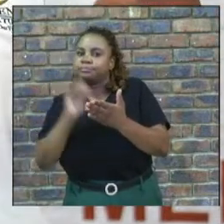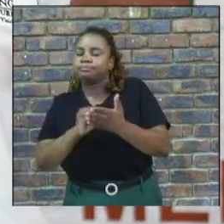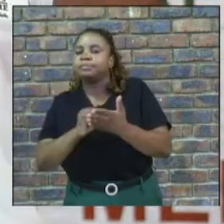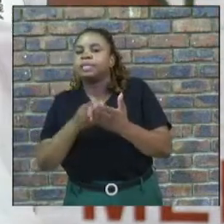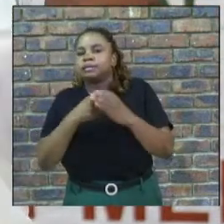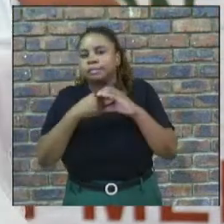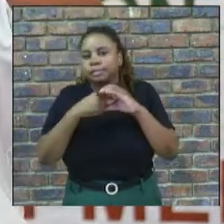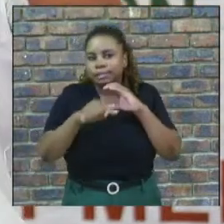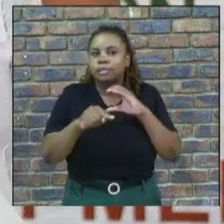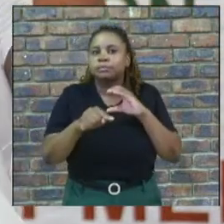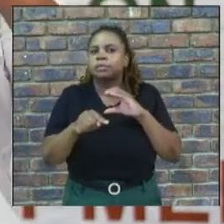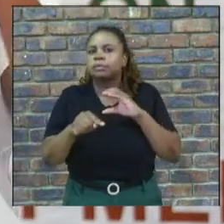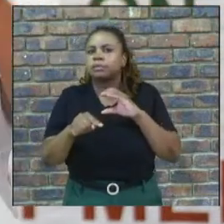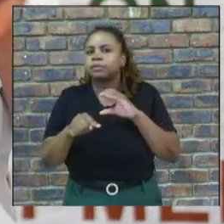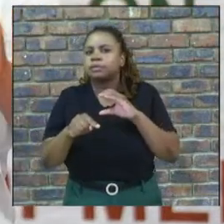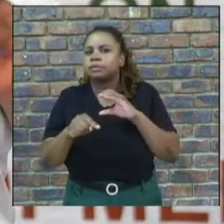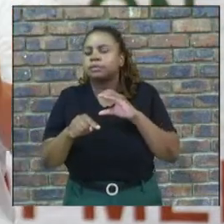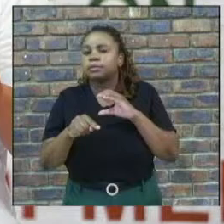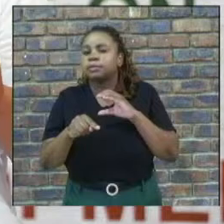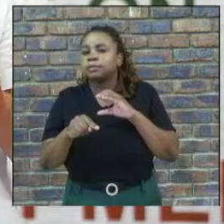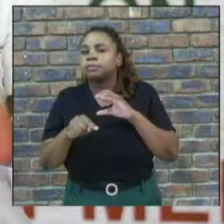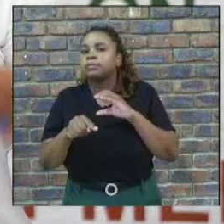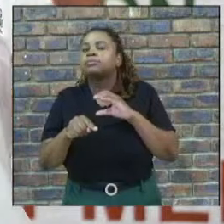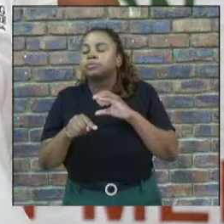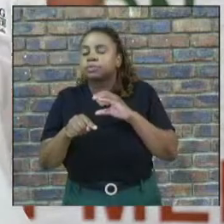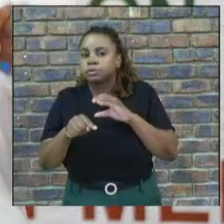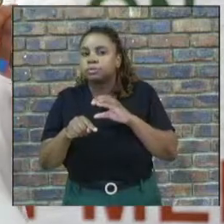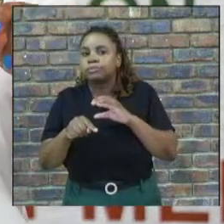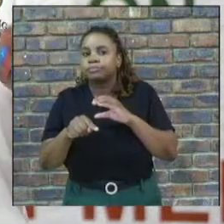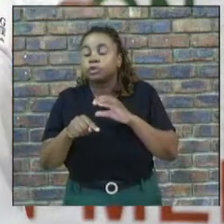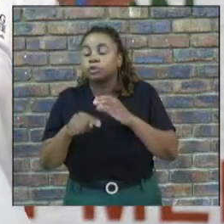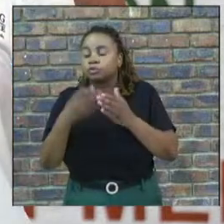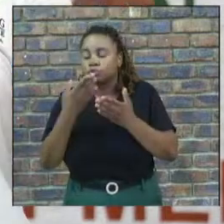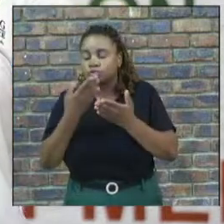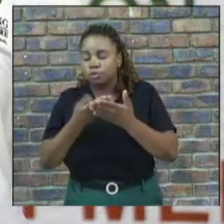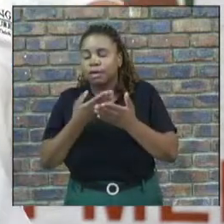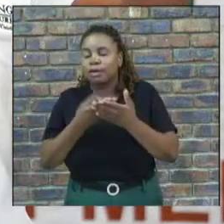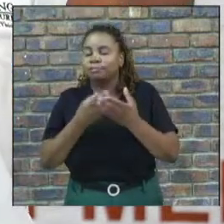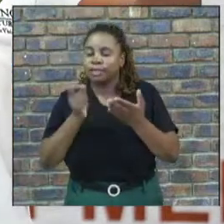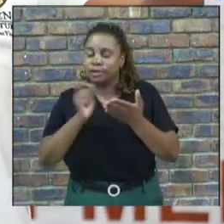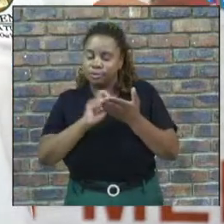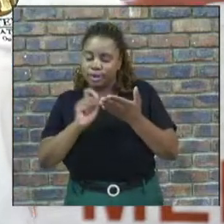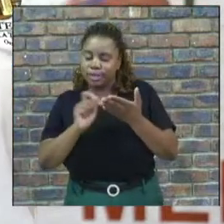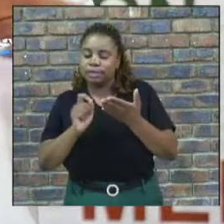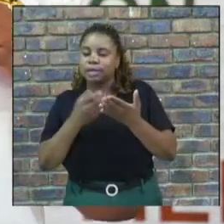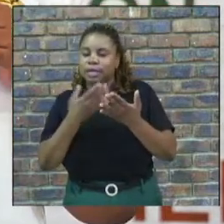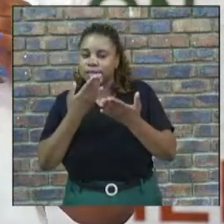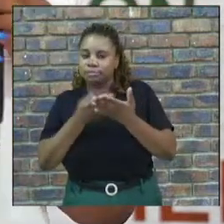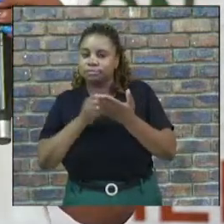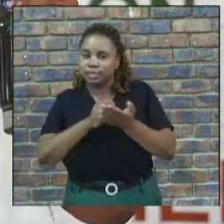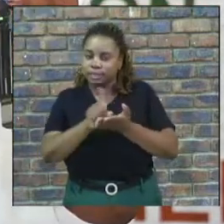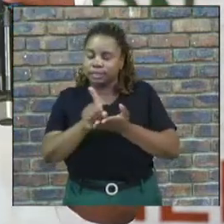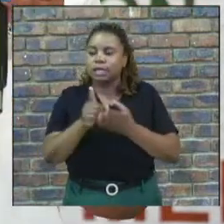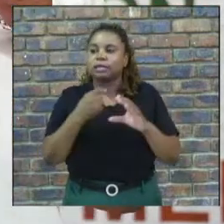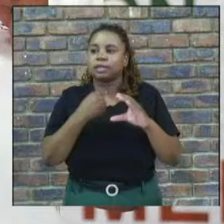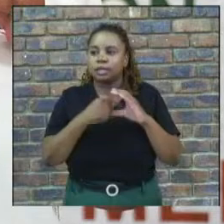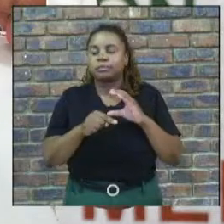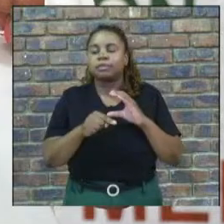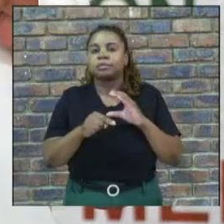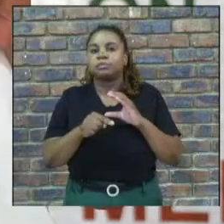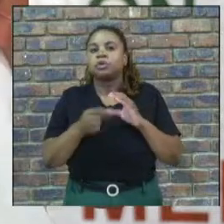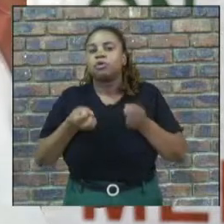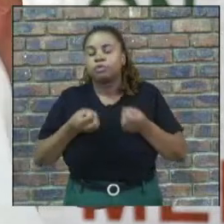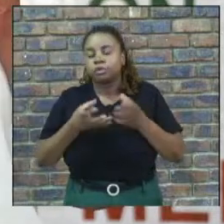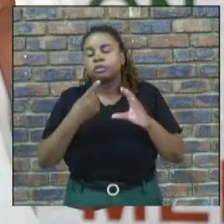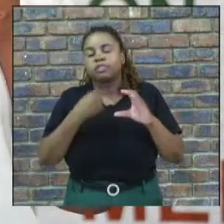responder, but you can still write them down and send them to the email. She will give us the email, I imagine. Then we